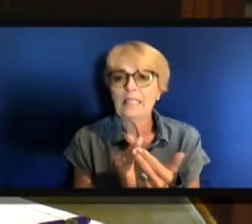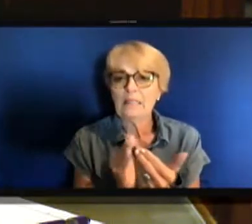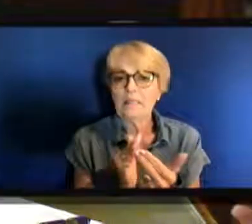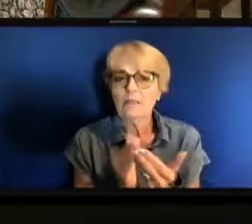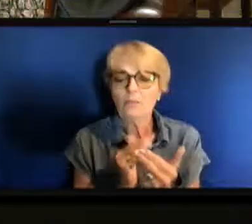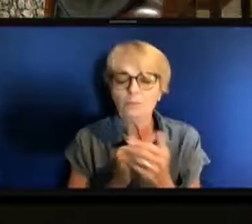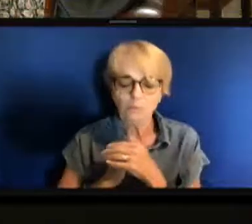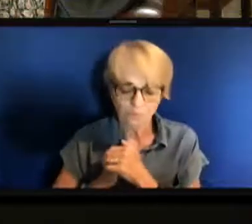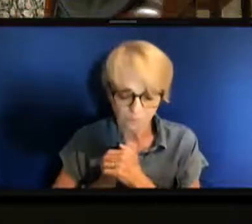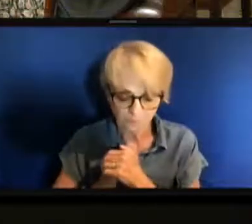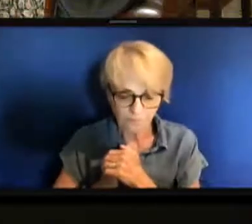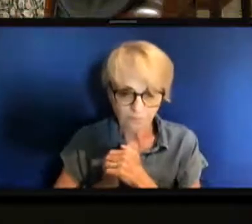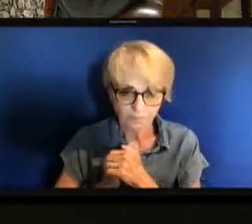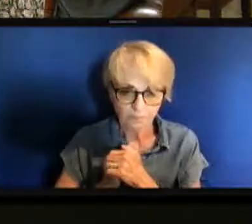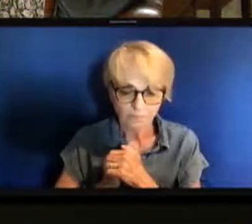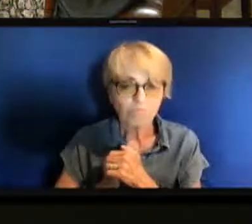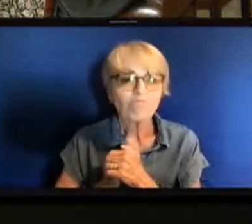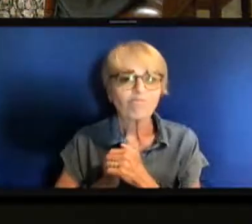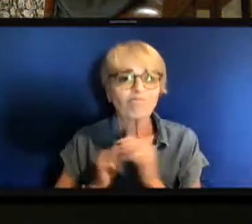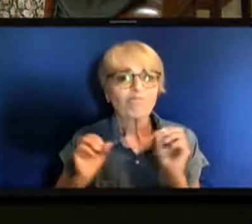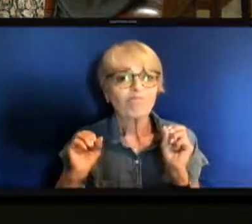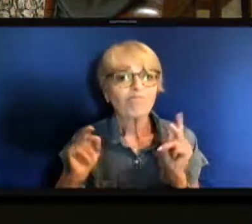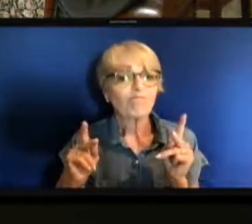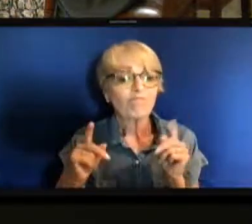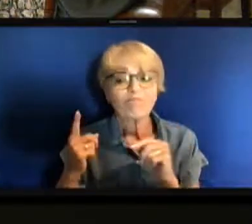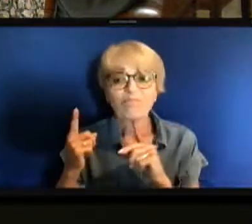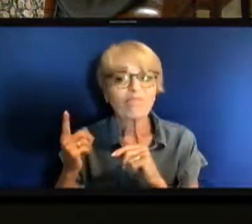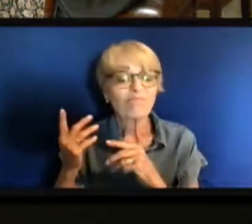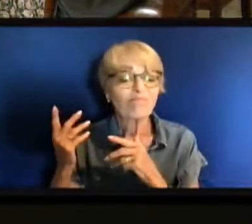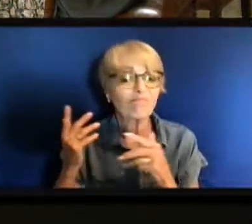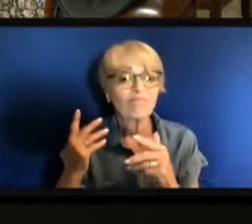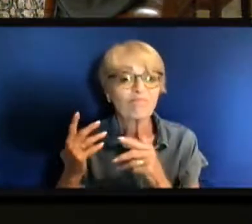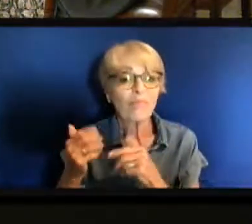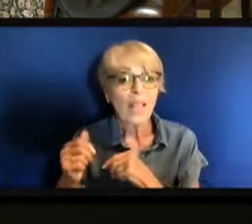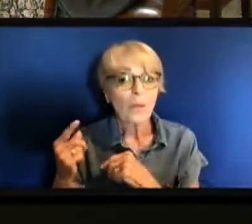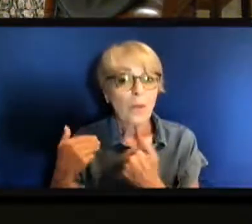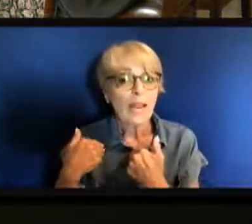Okay, I don't think I have any other questions if anyone has anything to add.